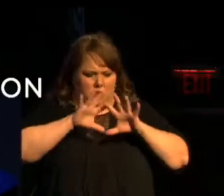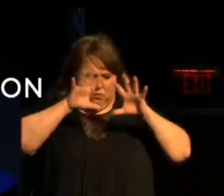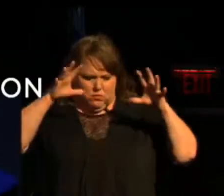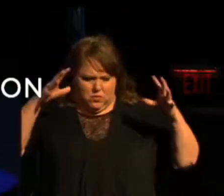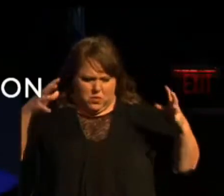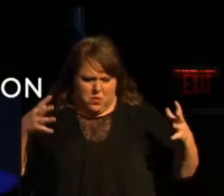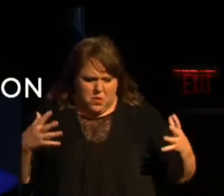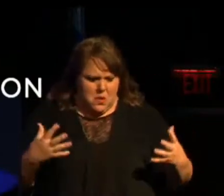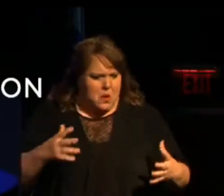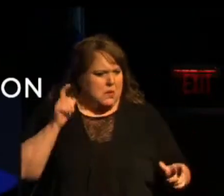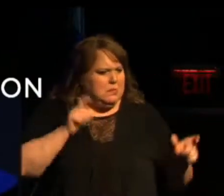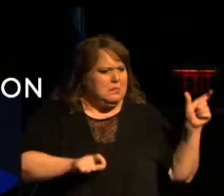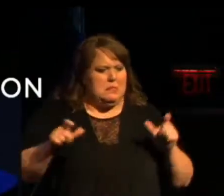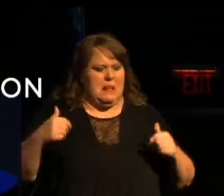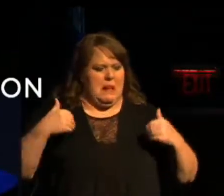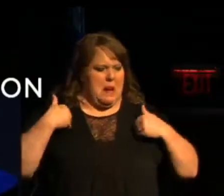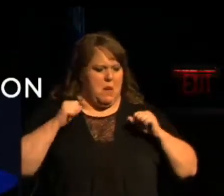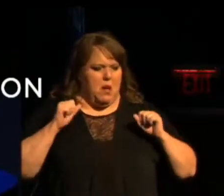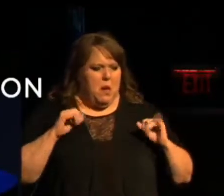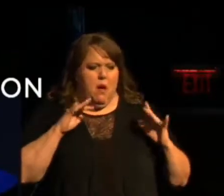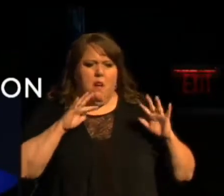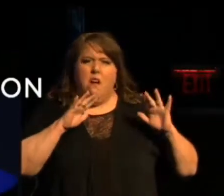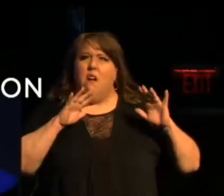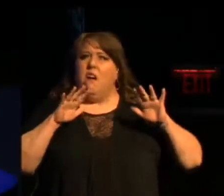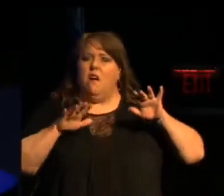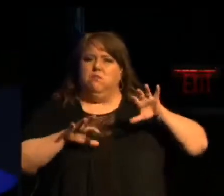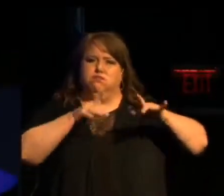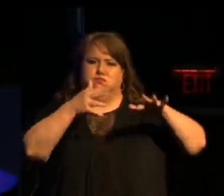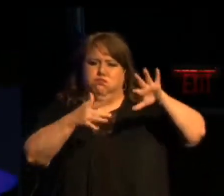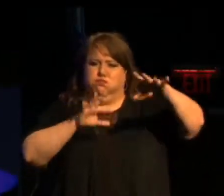100 billion creatures catch your breath,